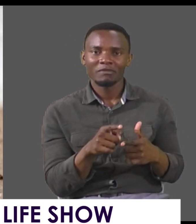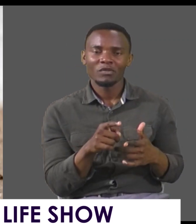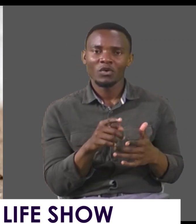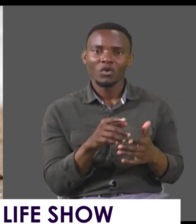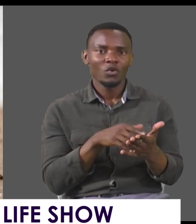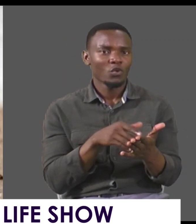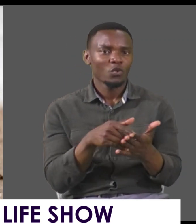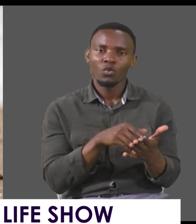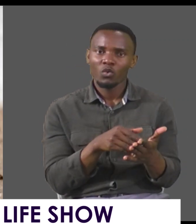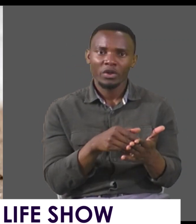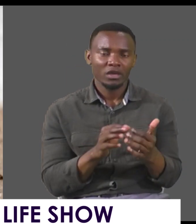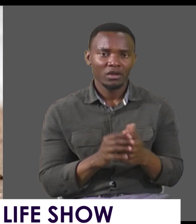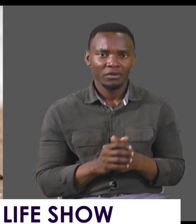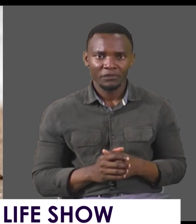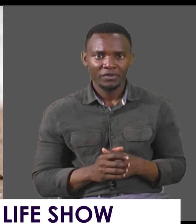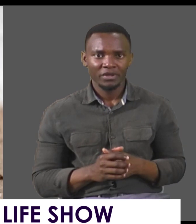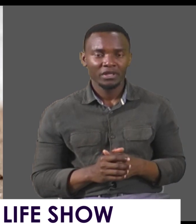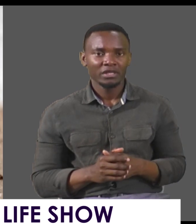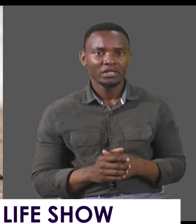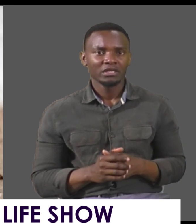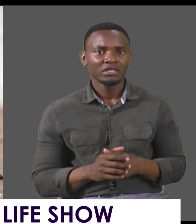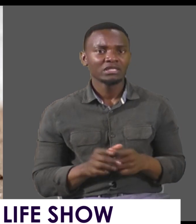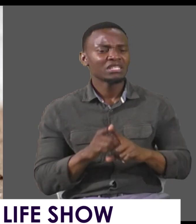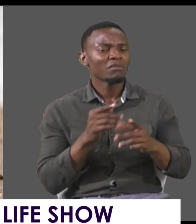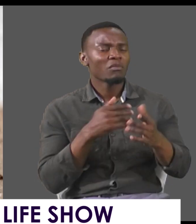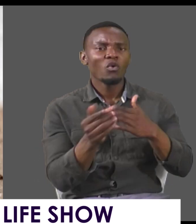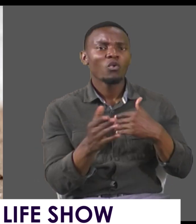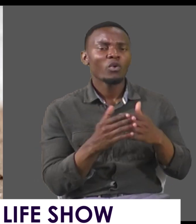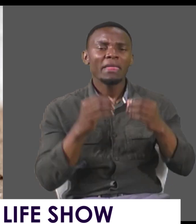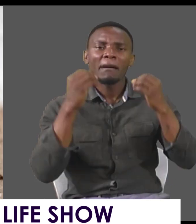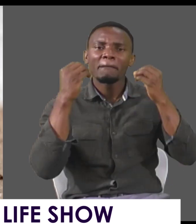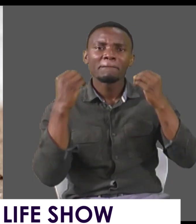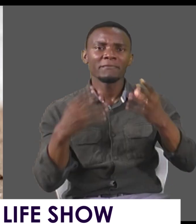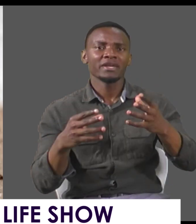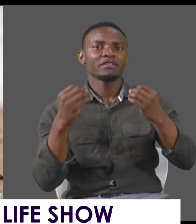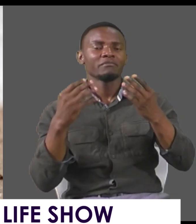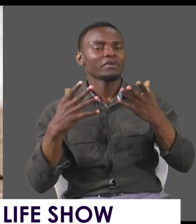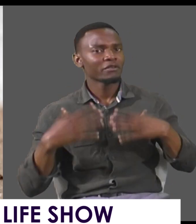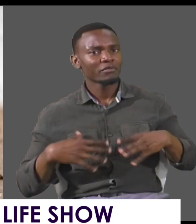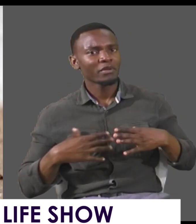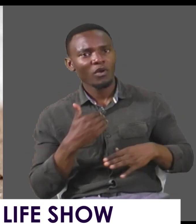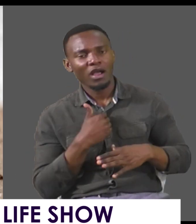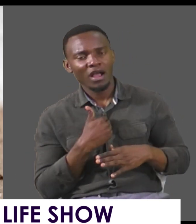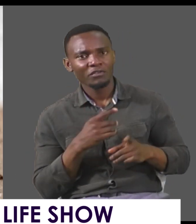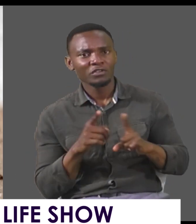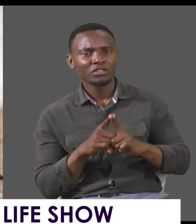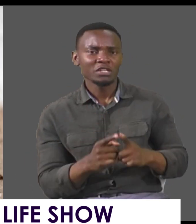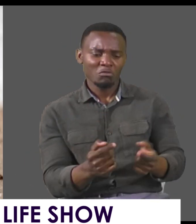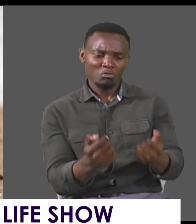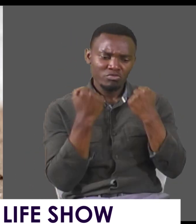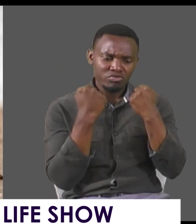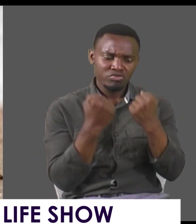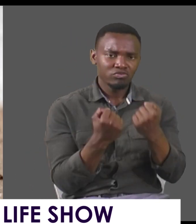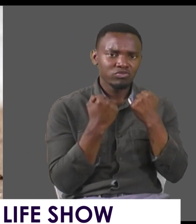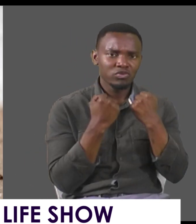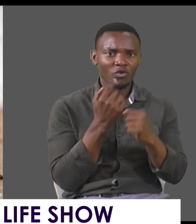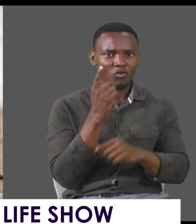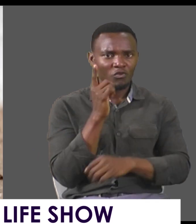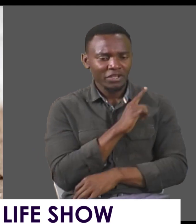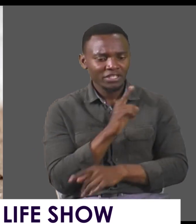the army is, how they have run in the morning and done a lot of gym work